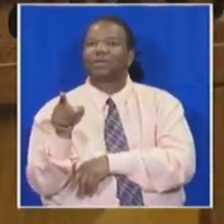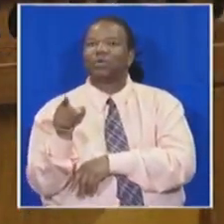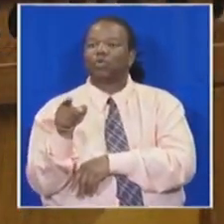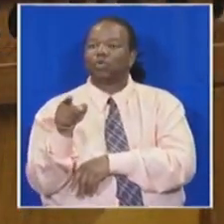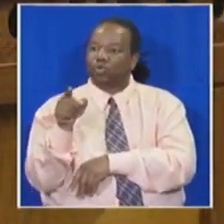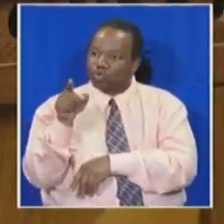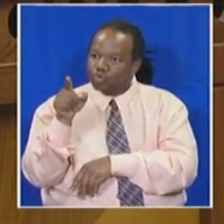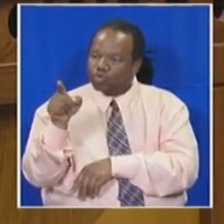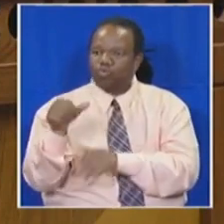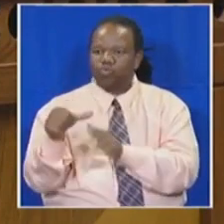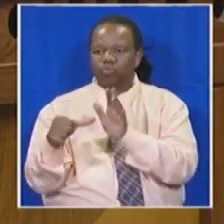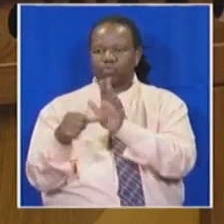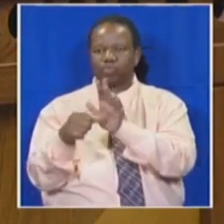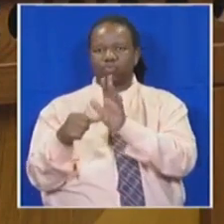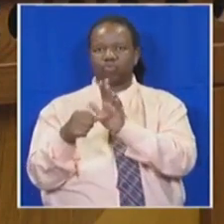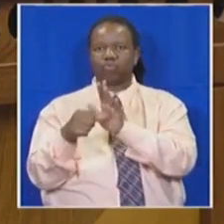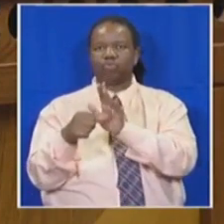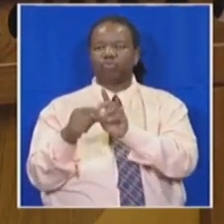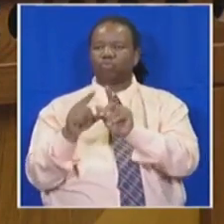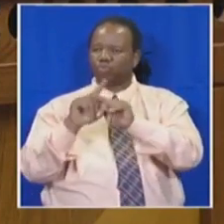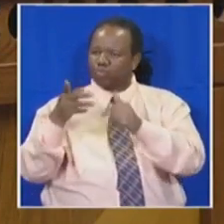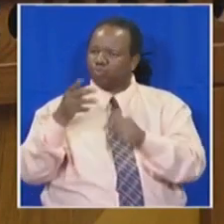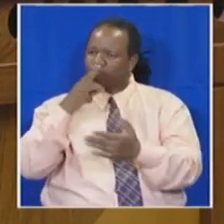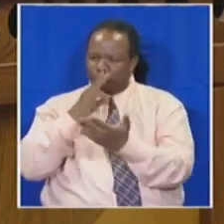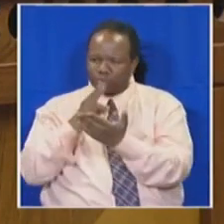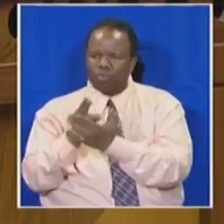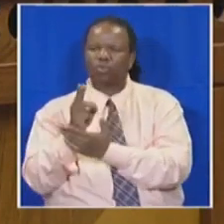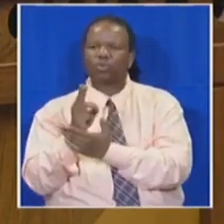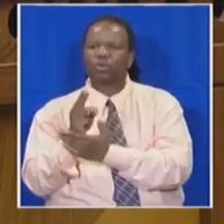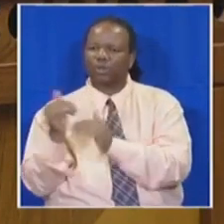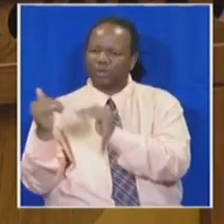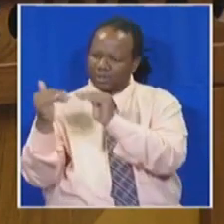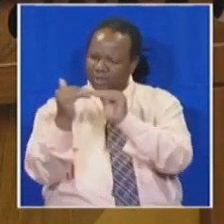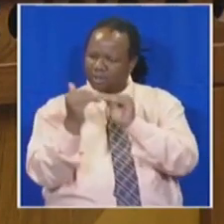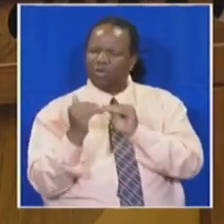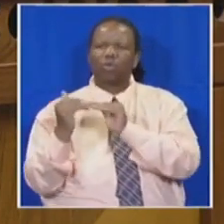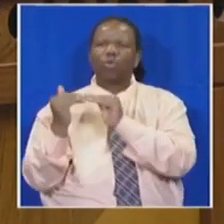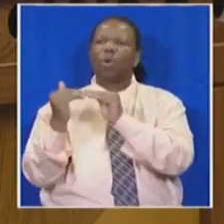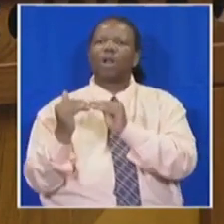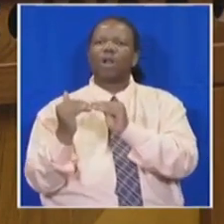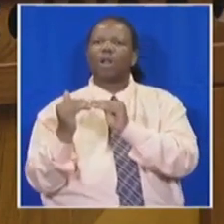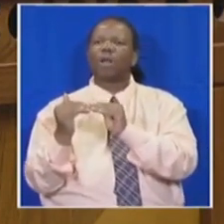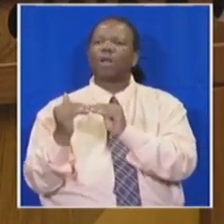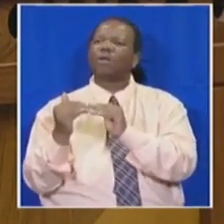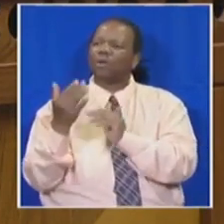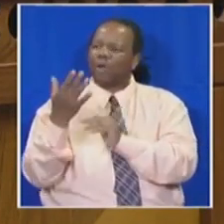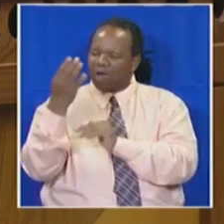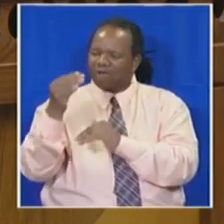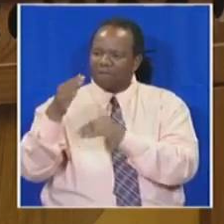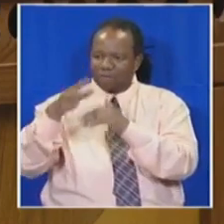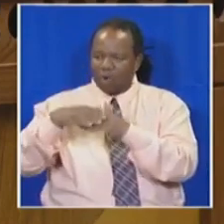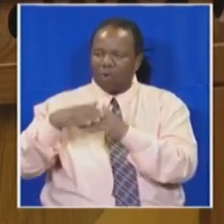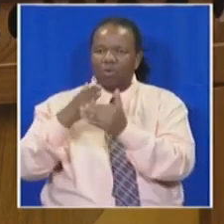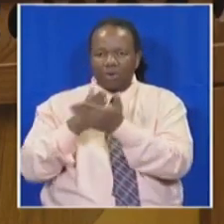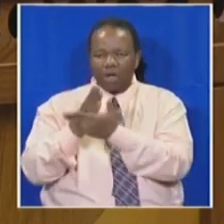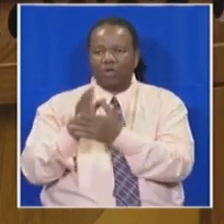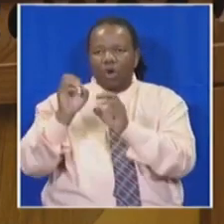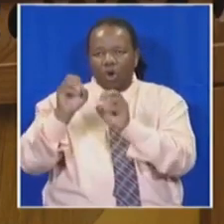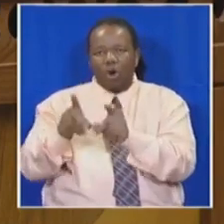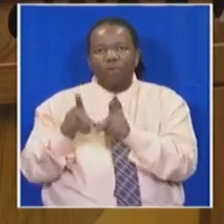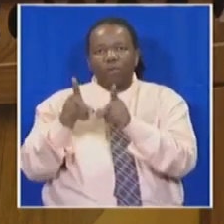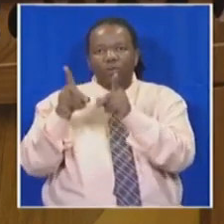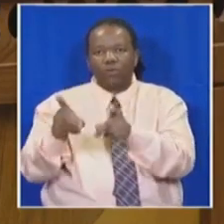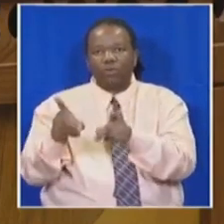you are valuable, you are legitimate, and you are equal. And you have much more right to opportunity and a stake in